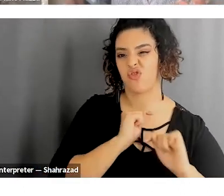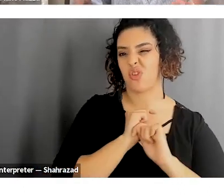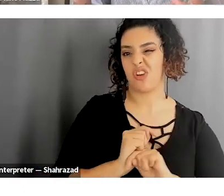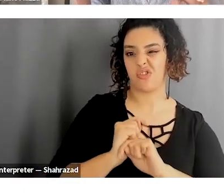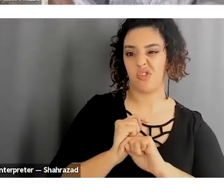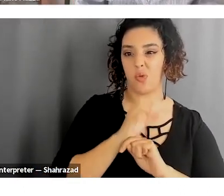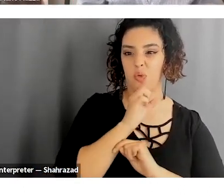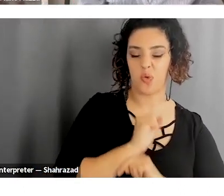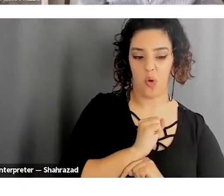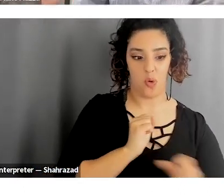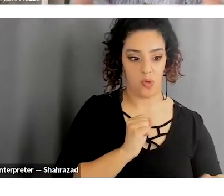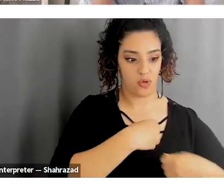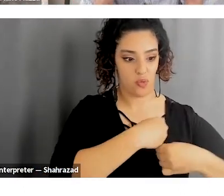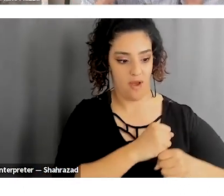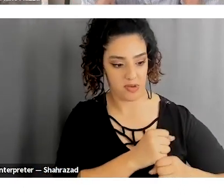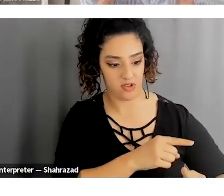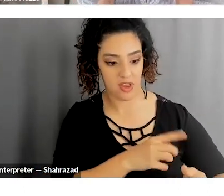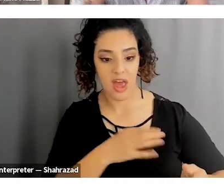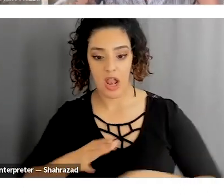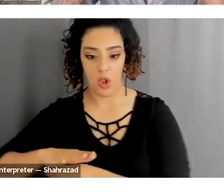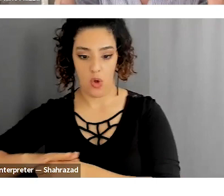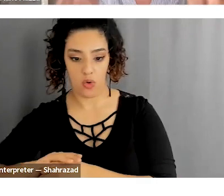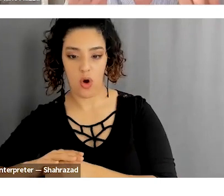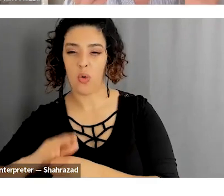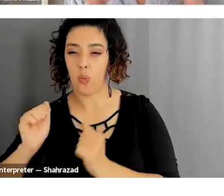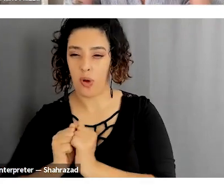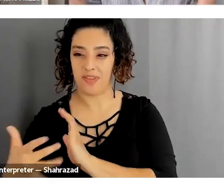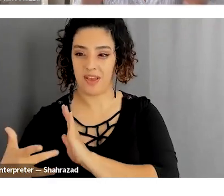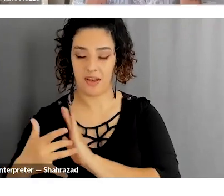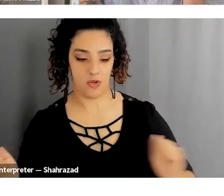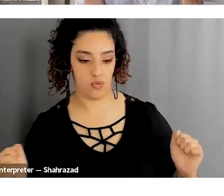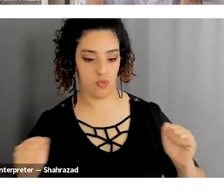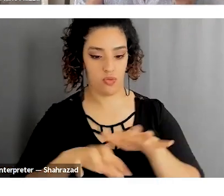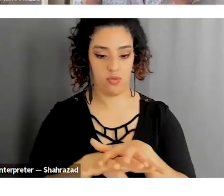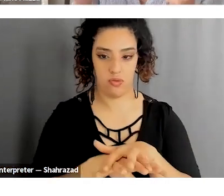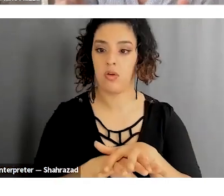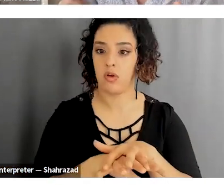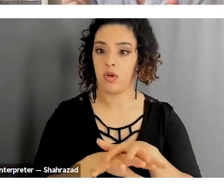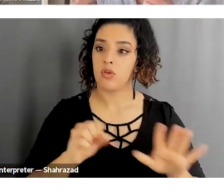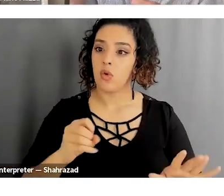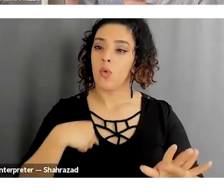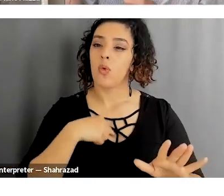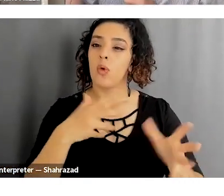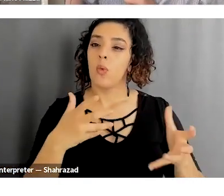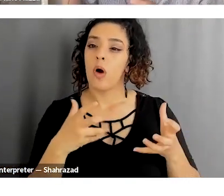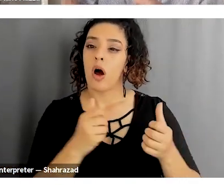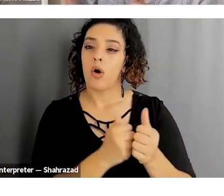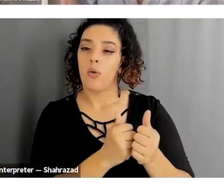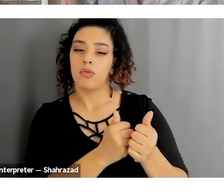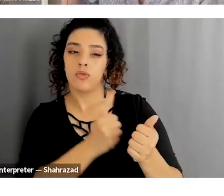into technology. So really creating a hybrid, right? Like we want to avoid purist mentalities around